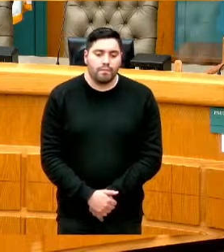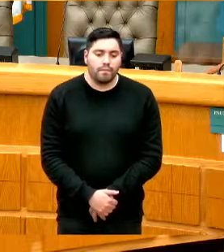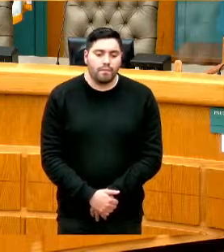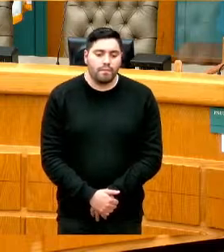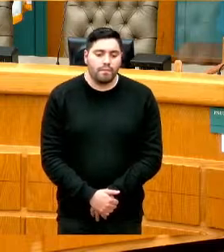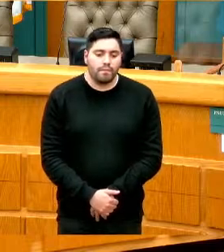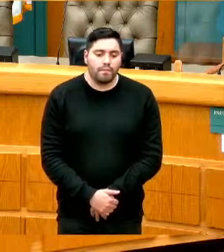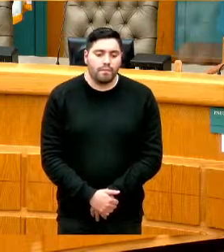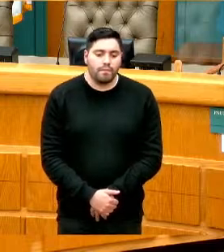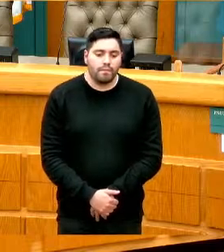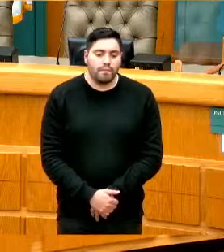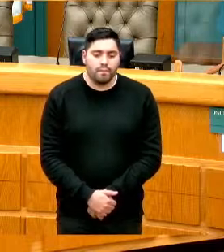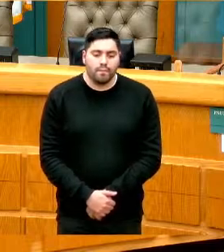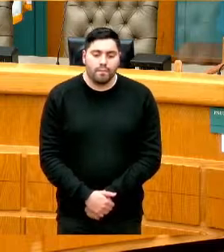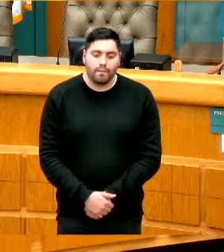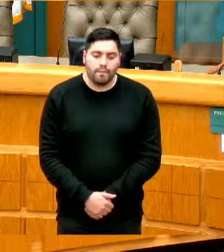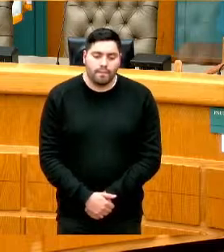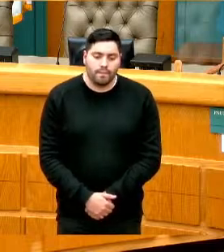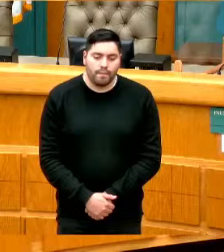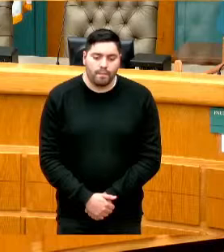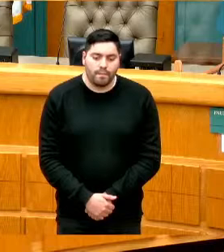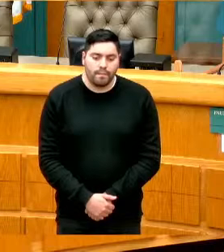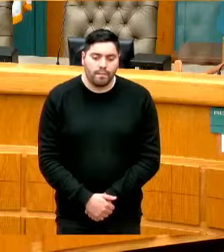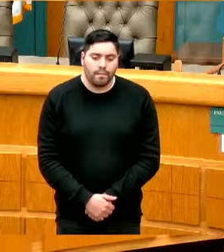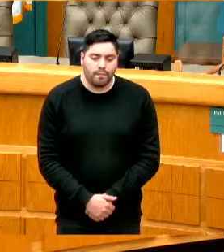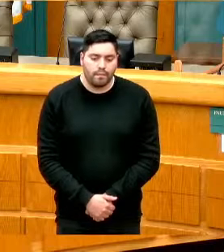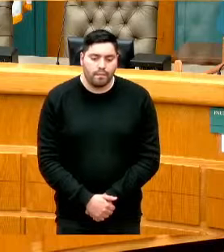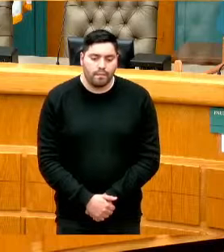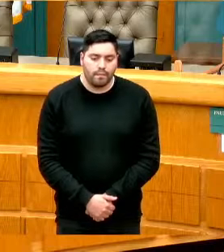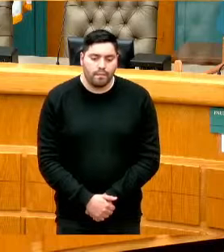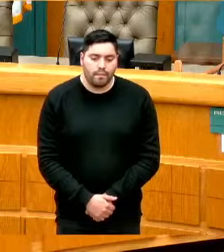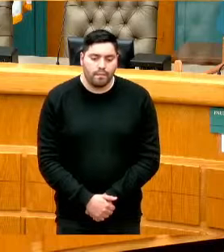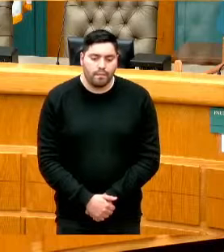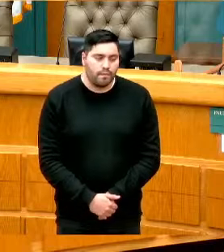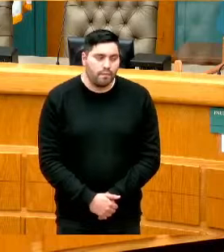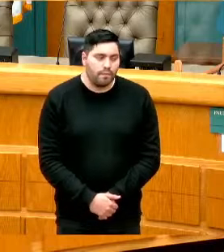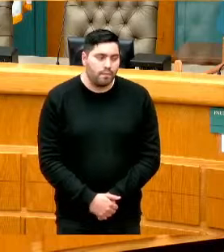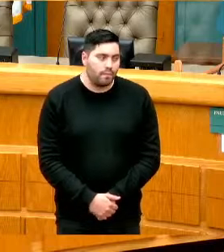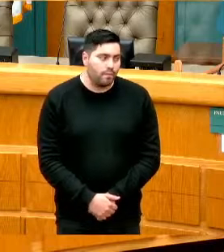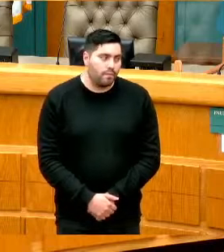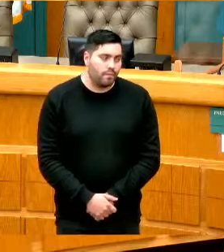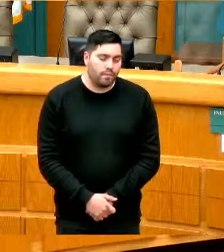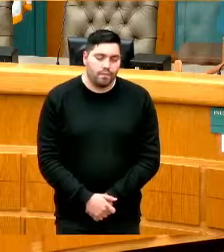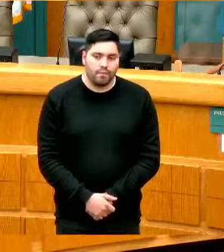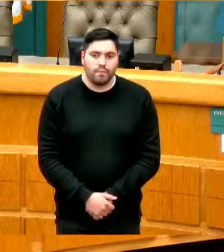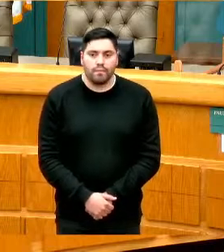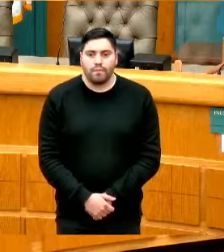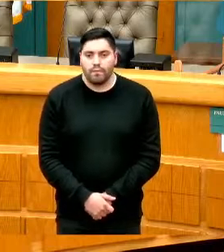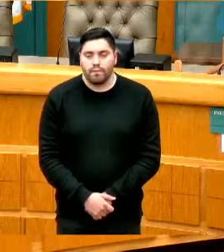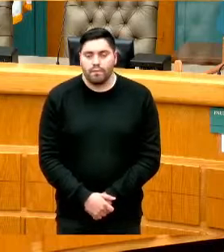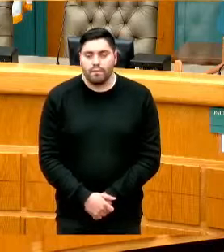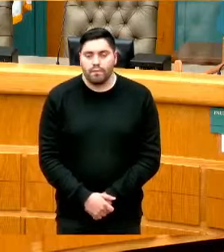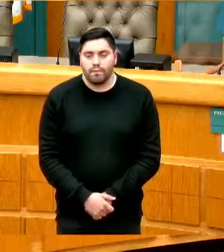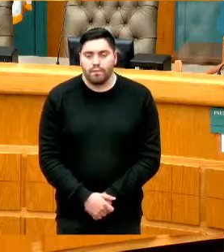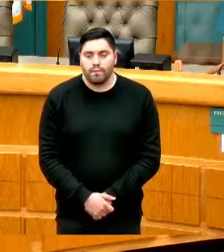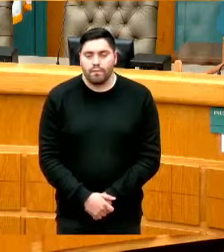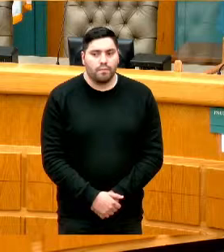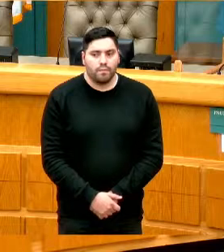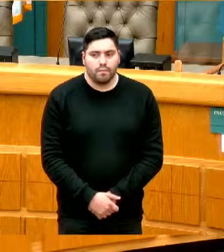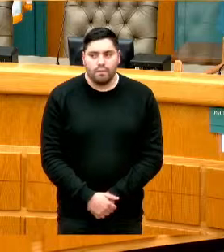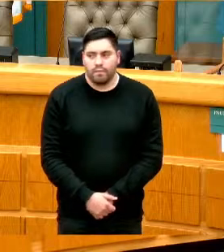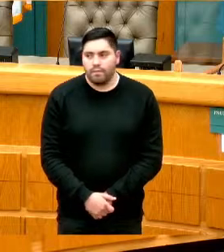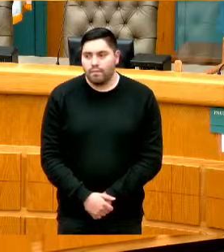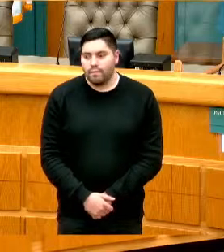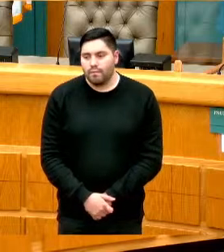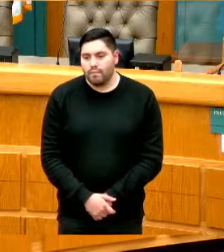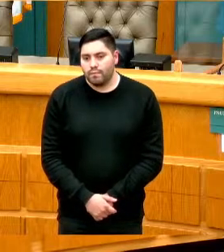distancia. También le queremos desear un buen fin de semana por el Día de la Pascua. Ahora los comentarios de la juez del condado de Nueces, Bárbara Canales.